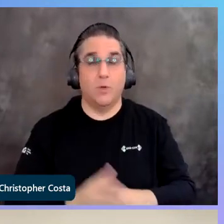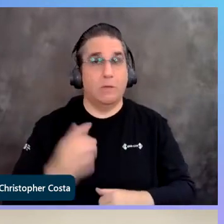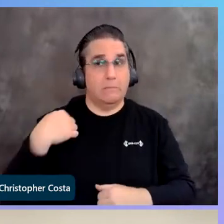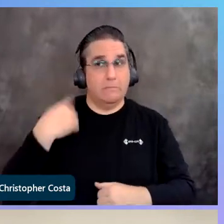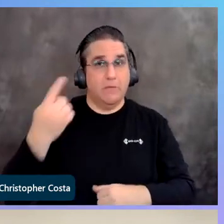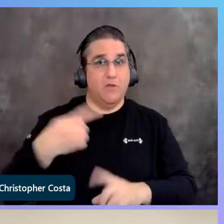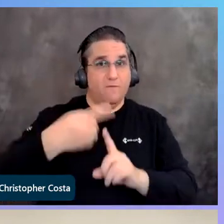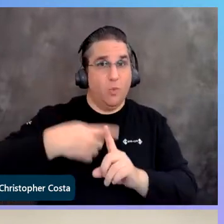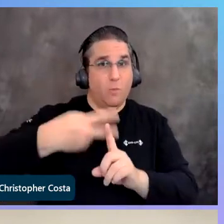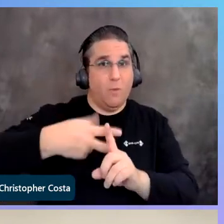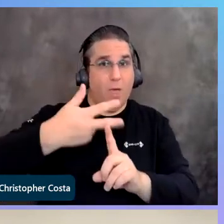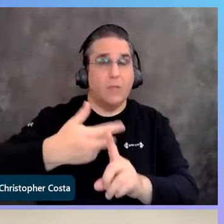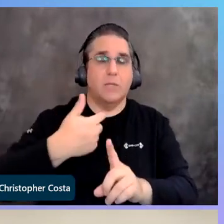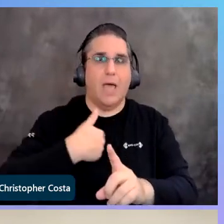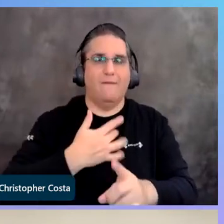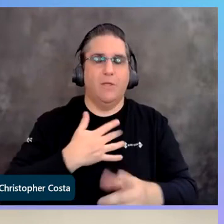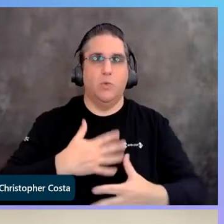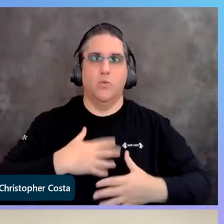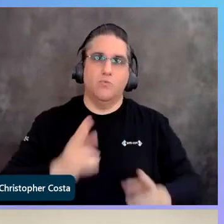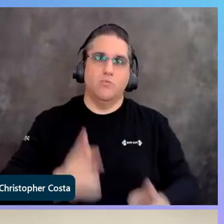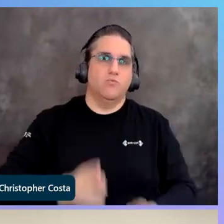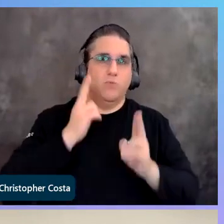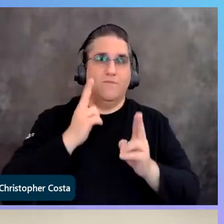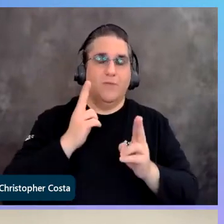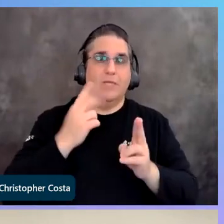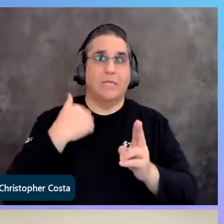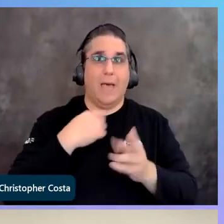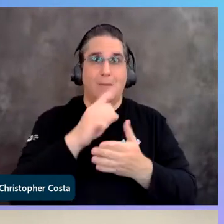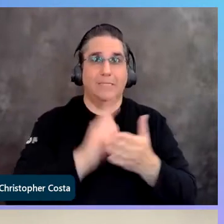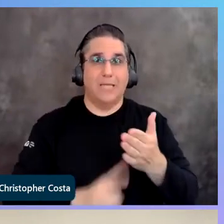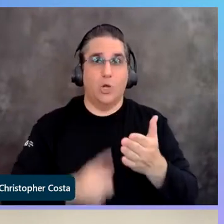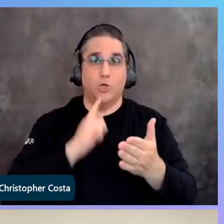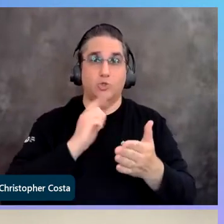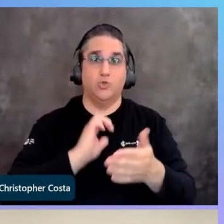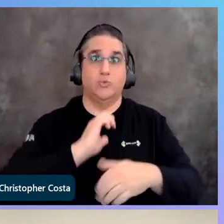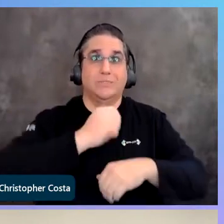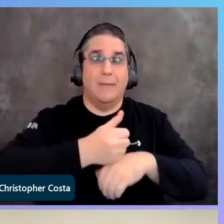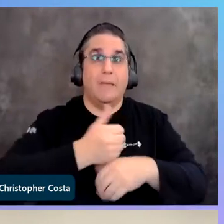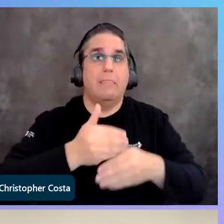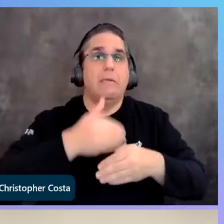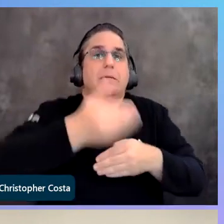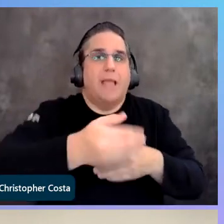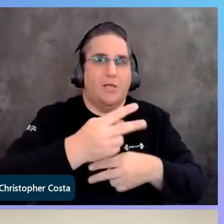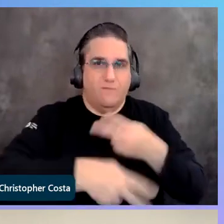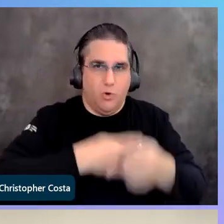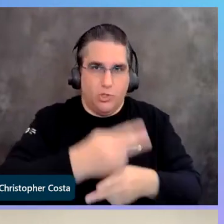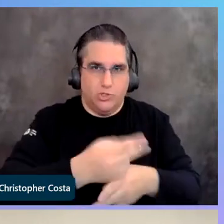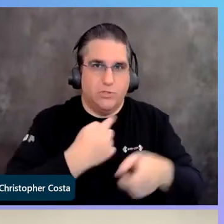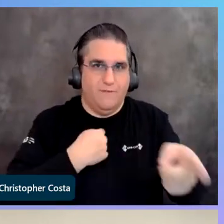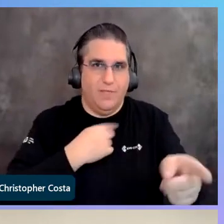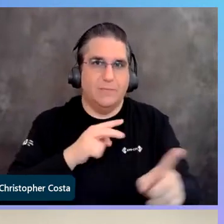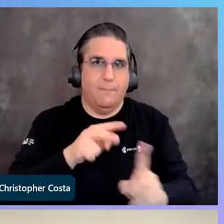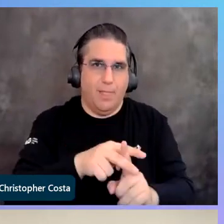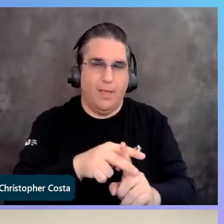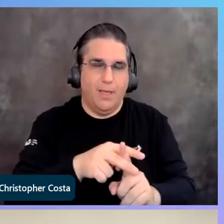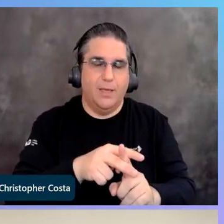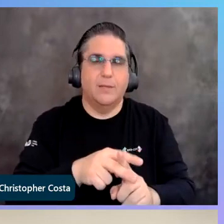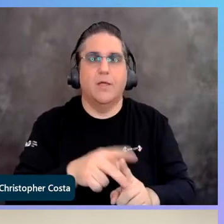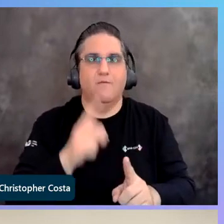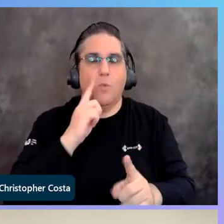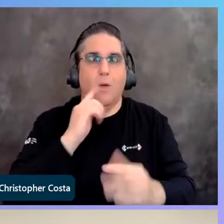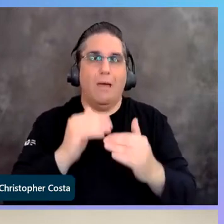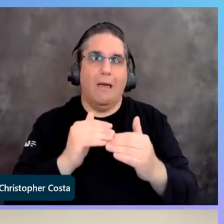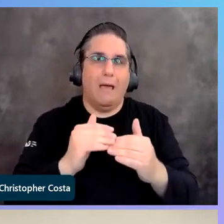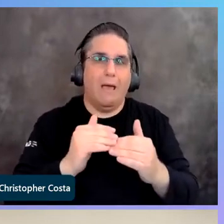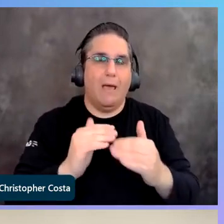being one of the designers to spearhead the next version of the plugin, which incorporates the Accessible or Advanced Perceptual